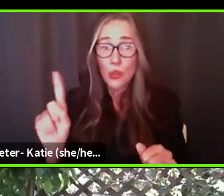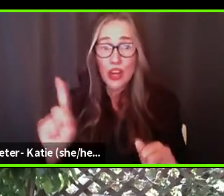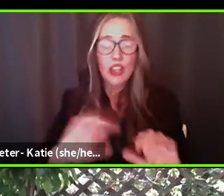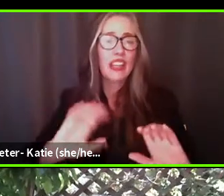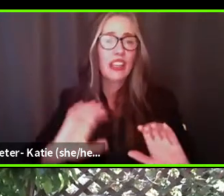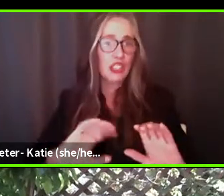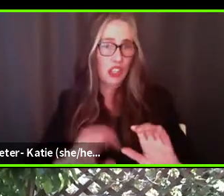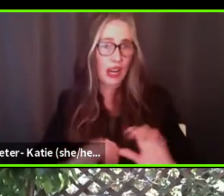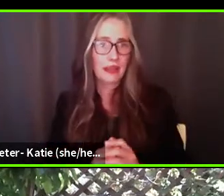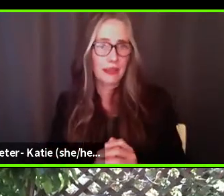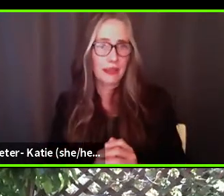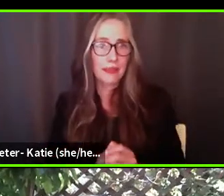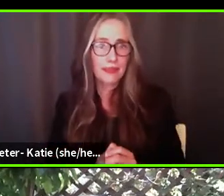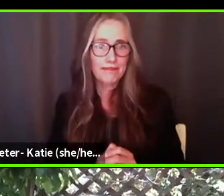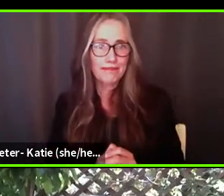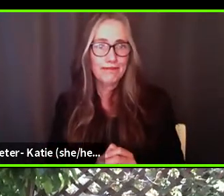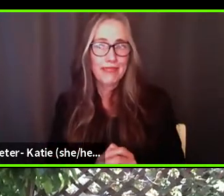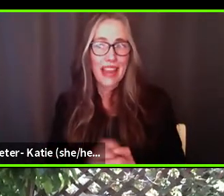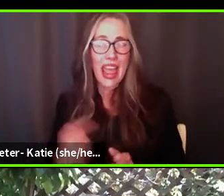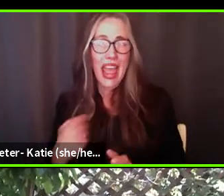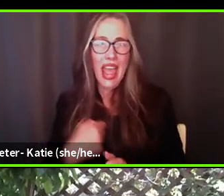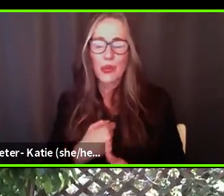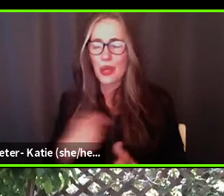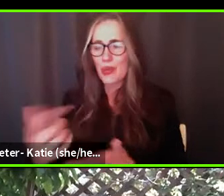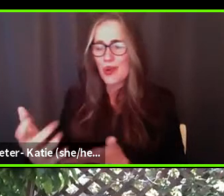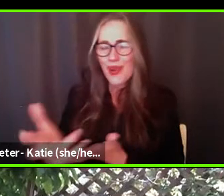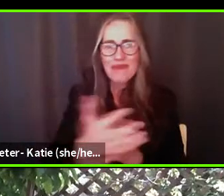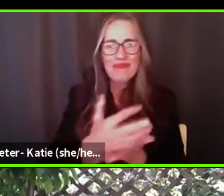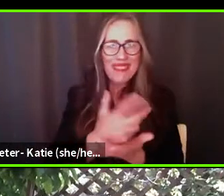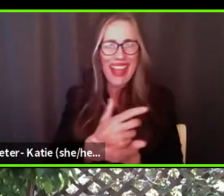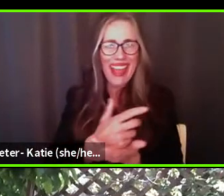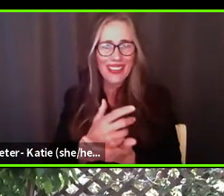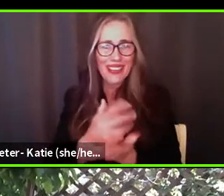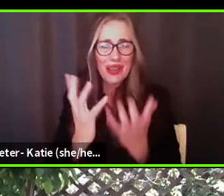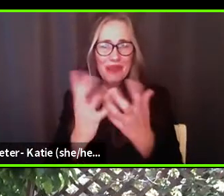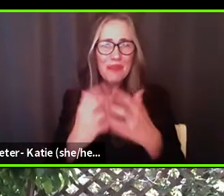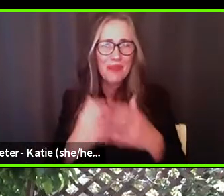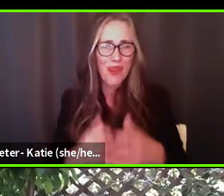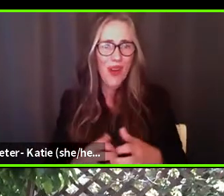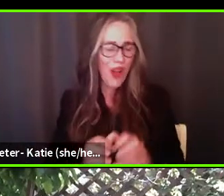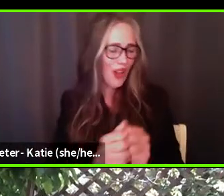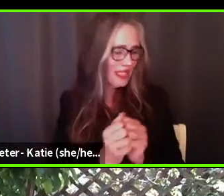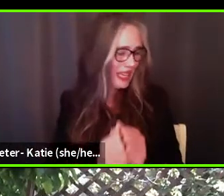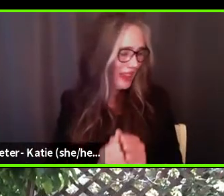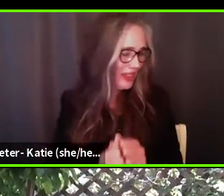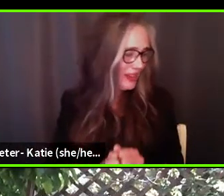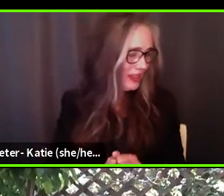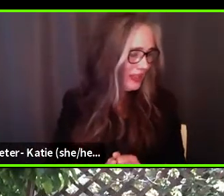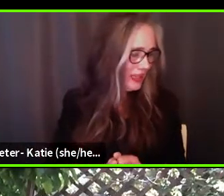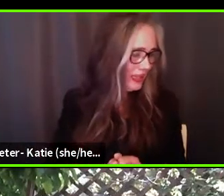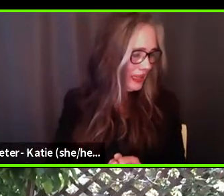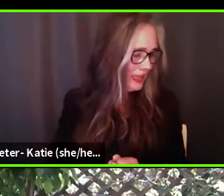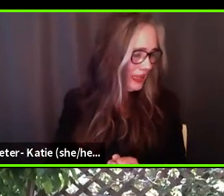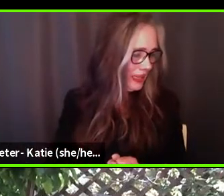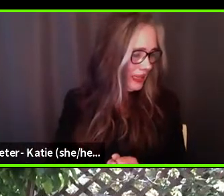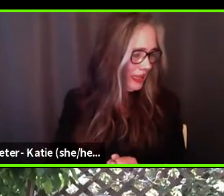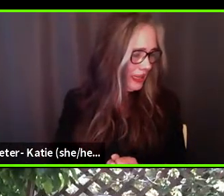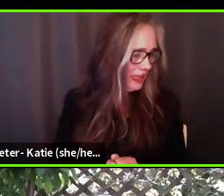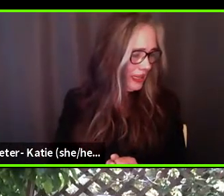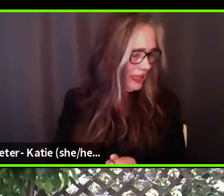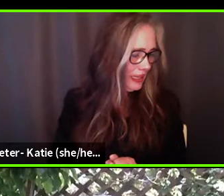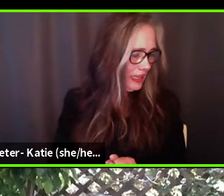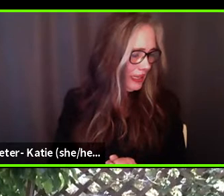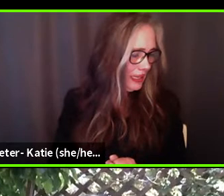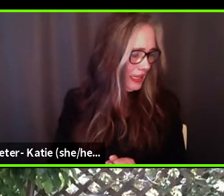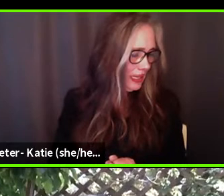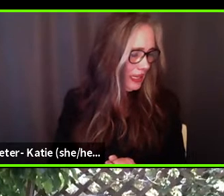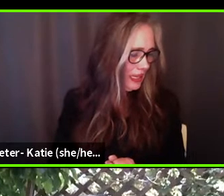we'll we'll gather them together yes wonderful thank you so much i'll turn it over to um sue my colleague susan if you'd